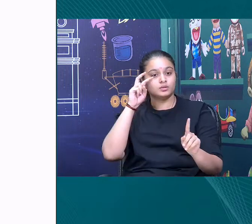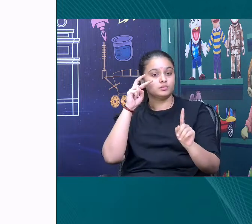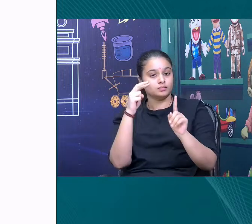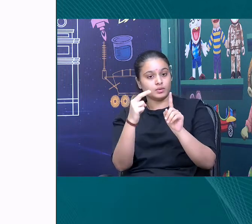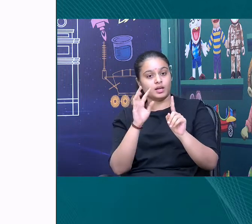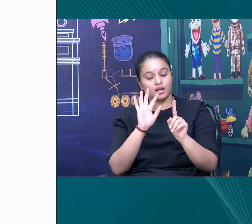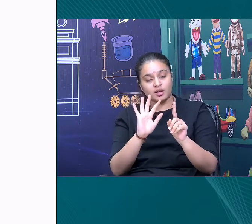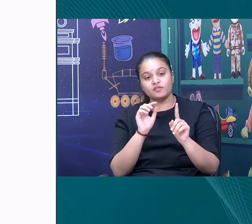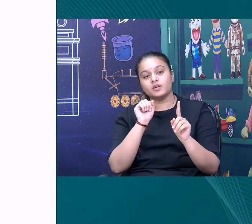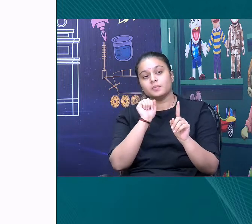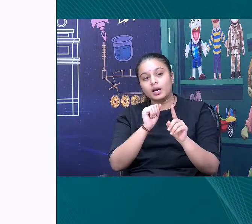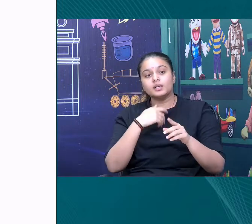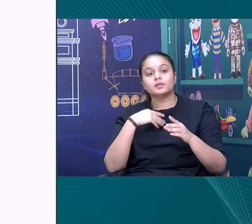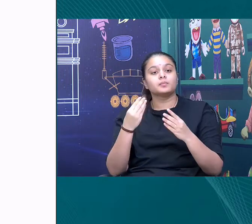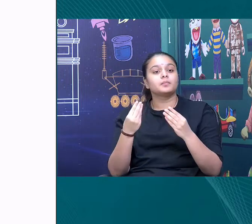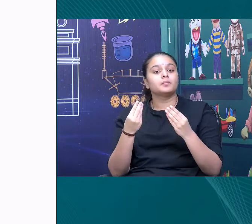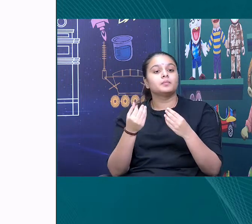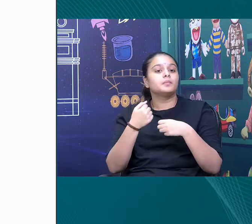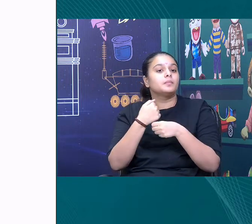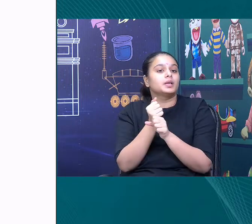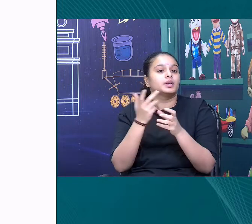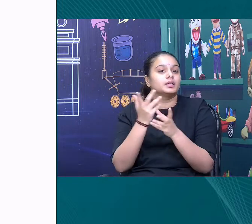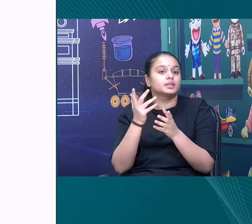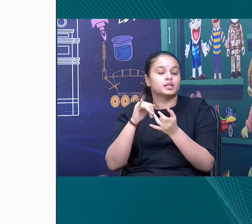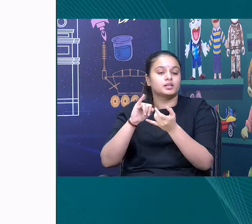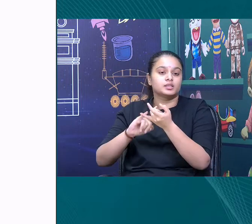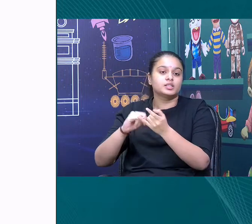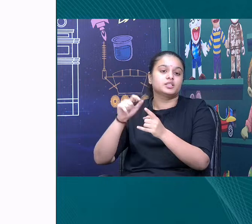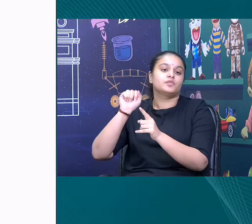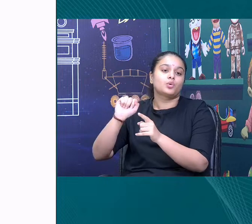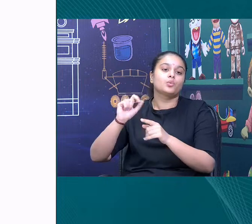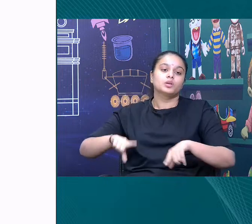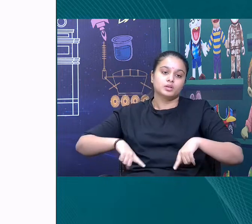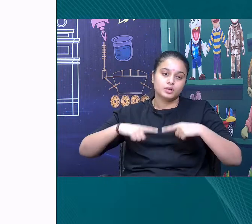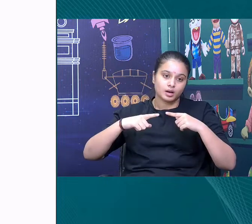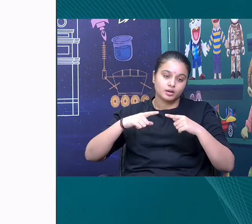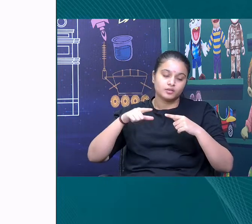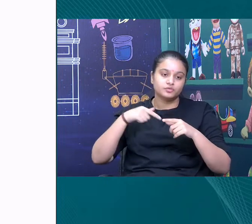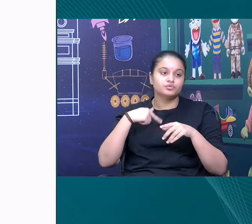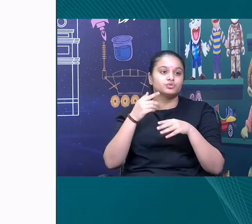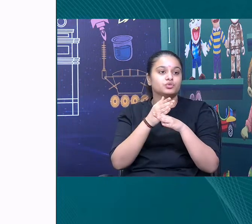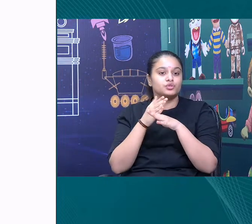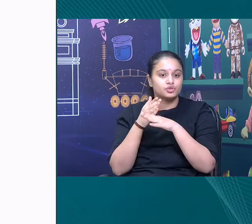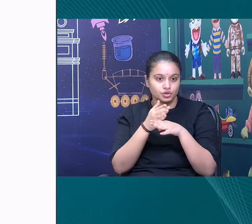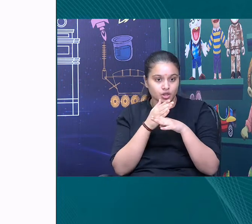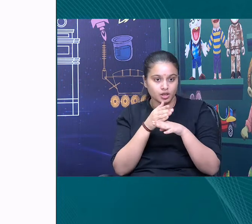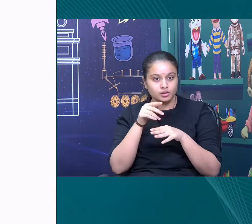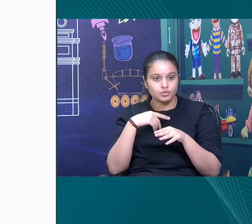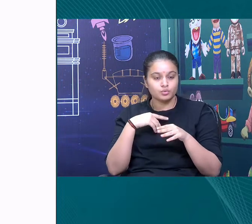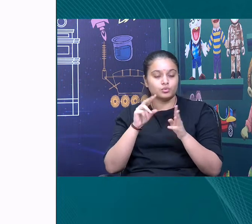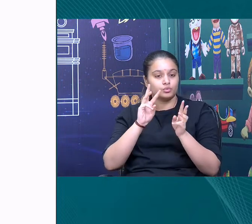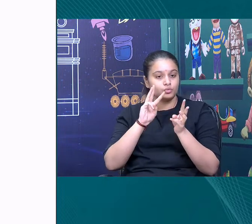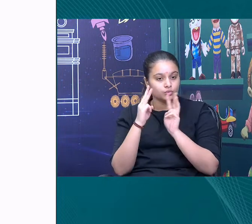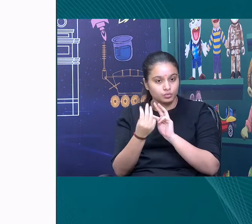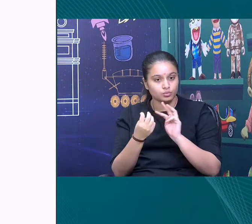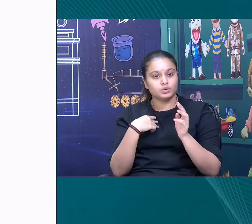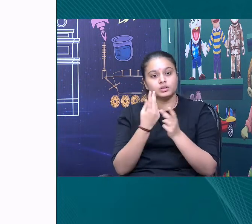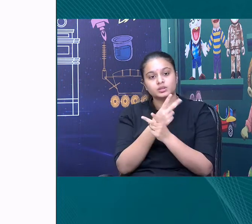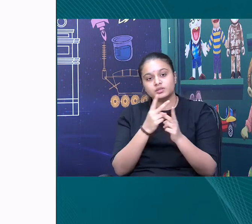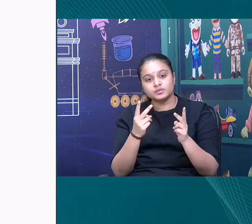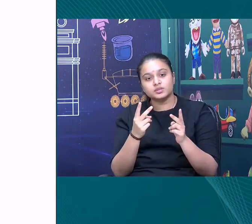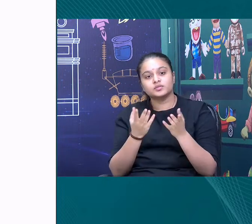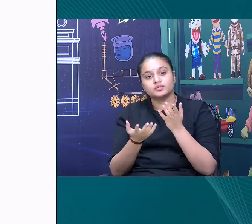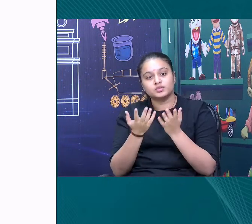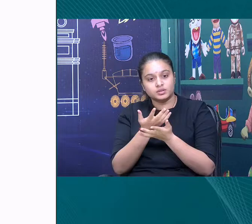what perspective he built upon is Stephen Hawking's life. So Firdaus shares how he navigates the world using humor and